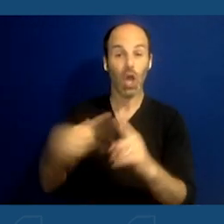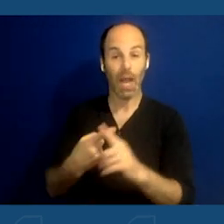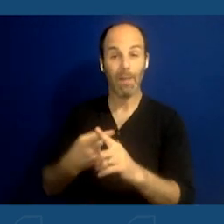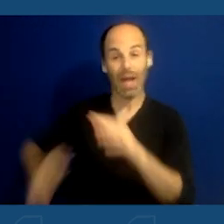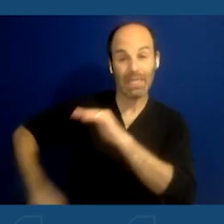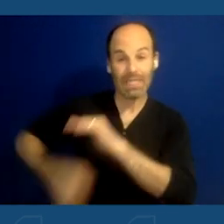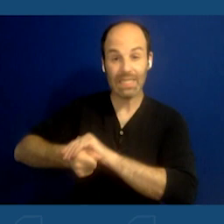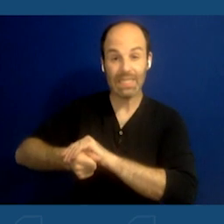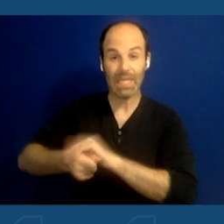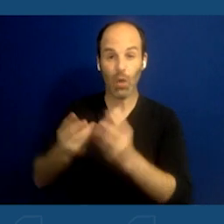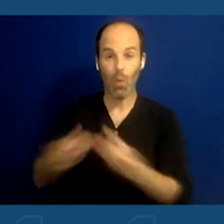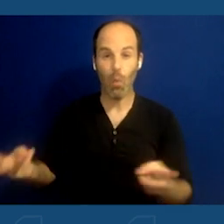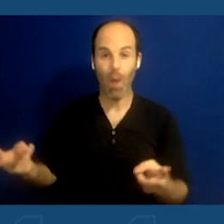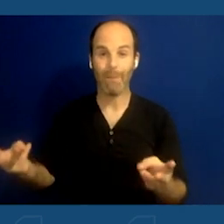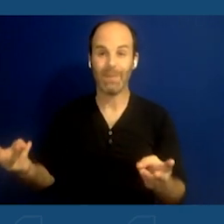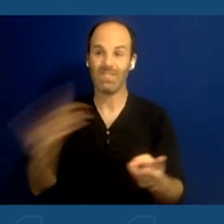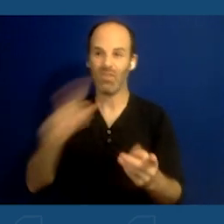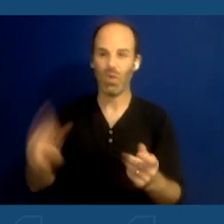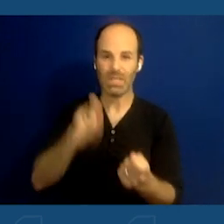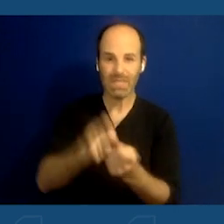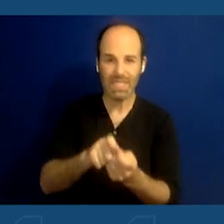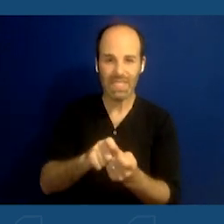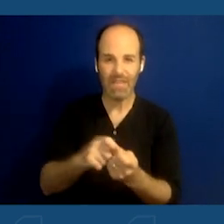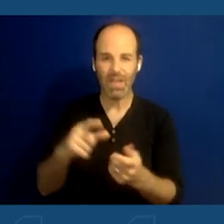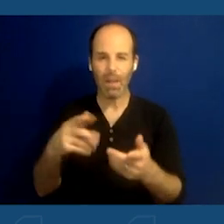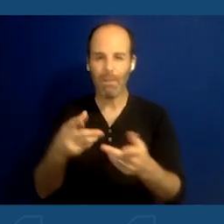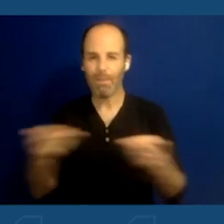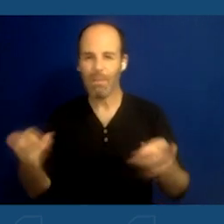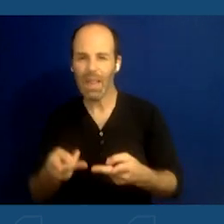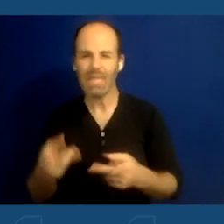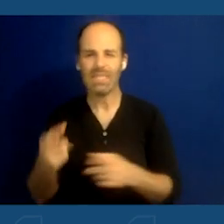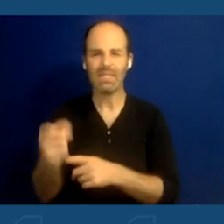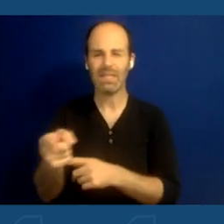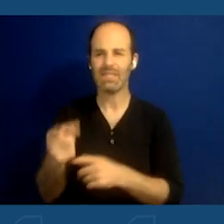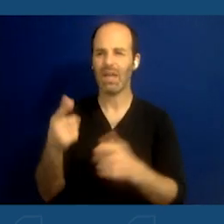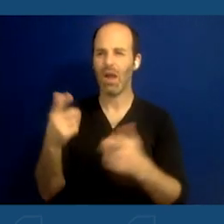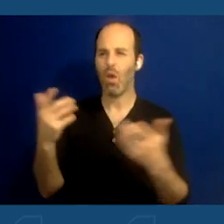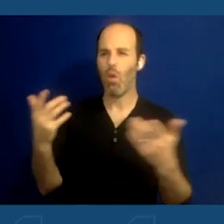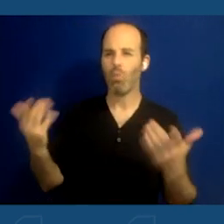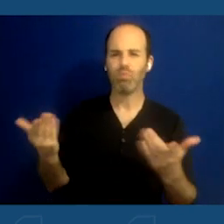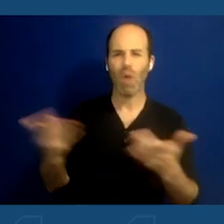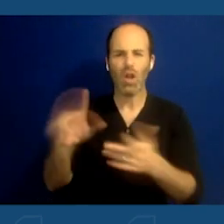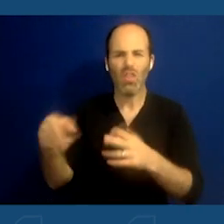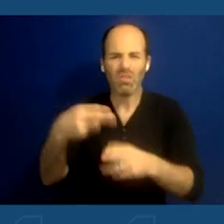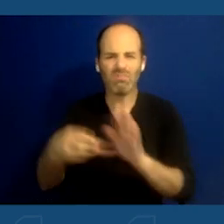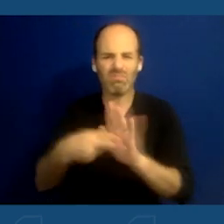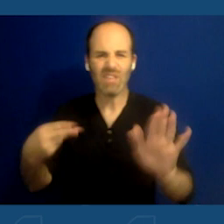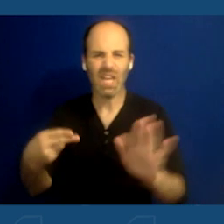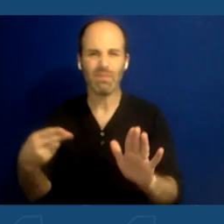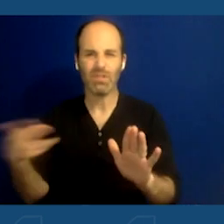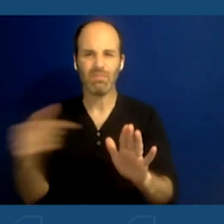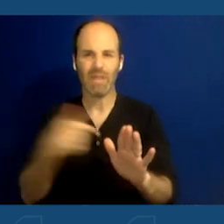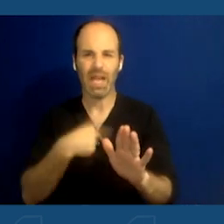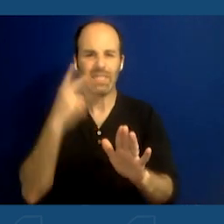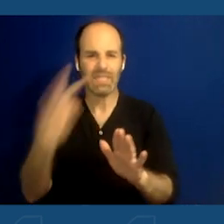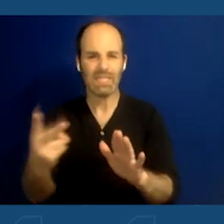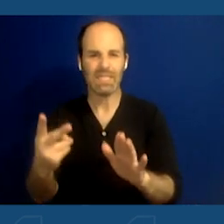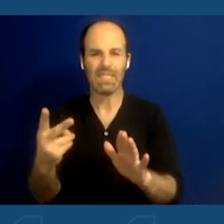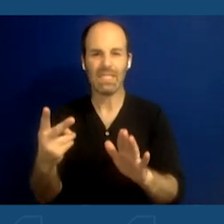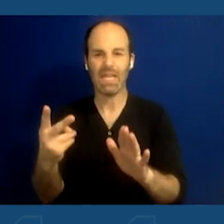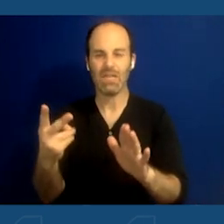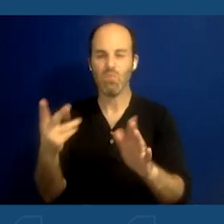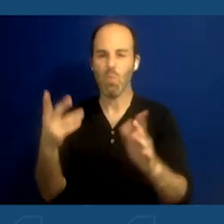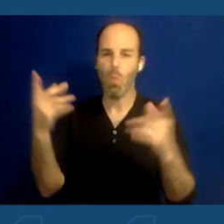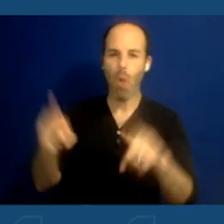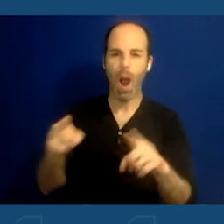are, will withstand any challenges in the future, which is important to us as well. But we're going to make sure we do it right, in compliance with the law,